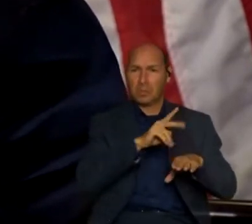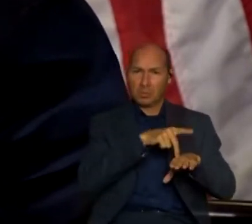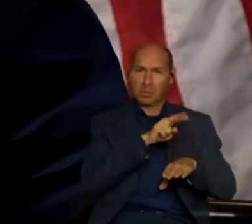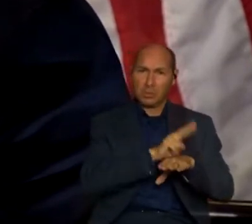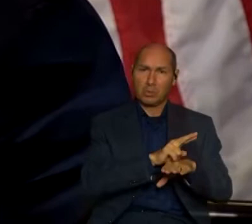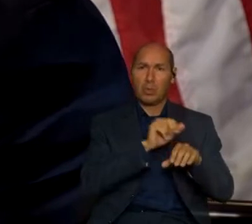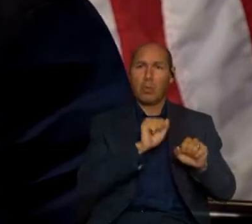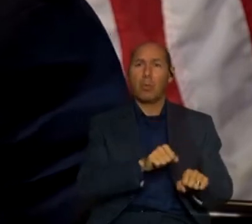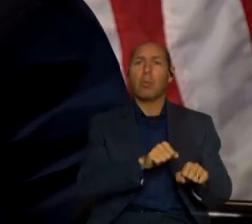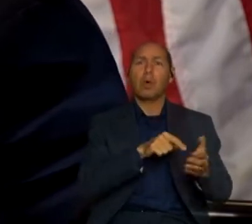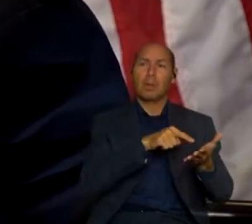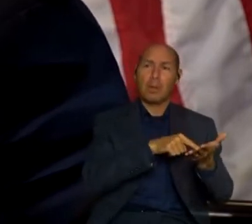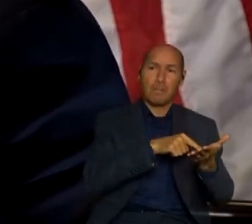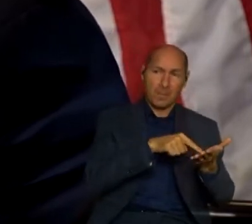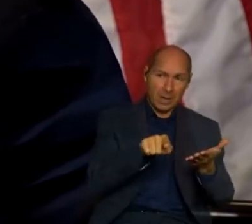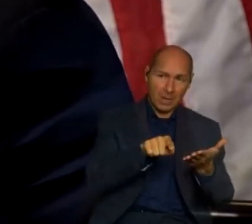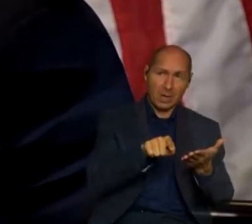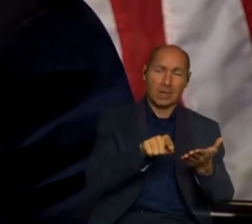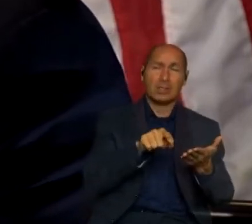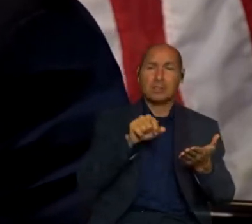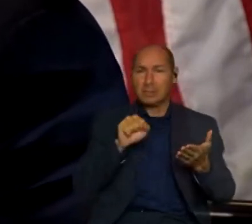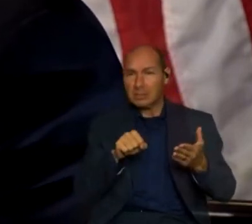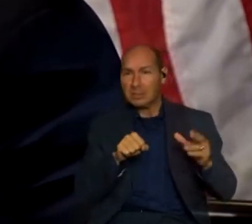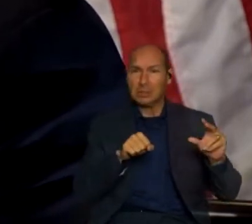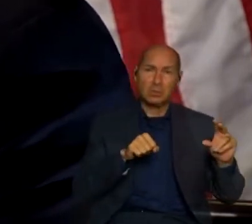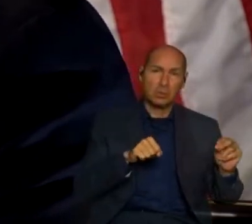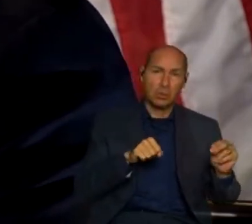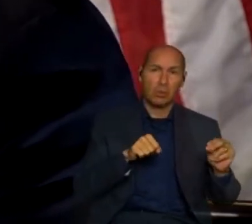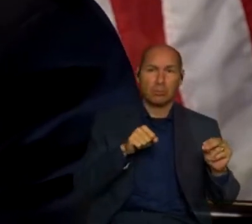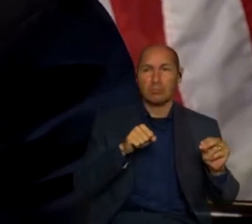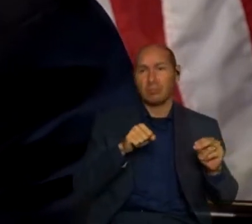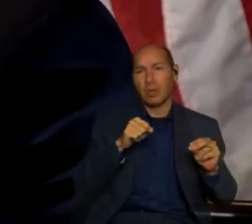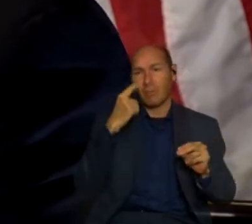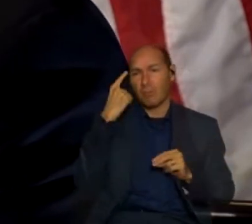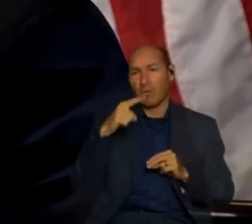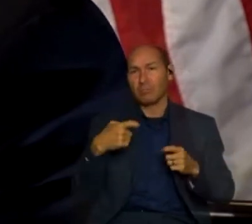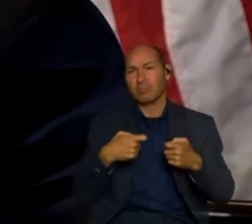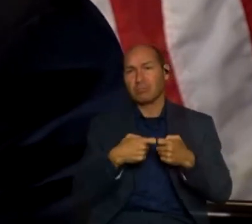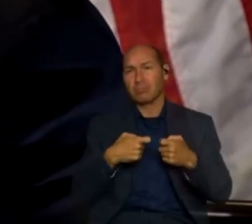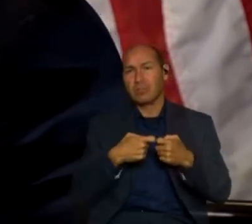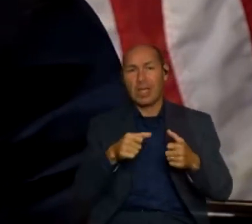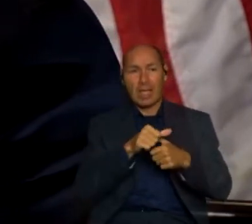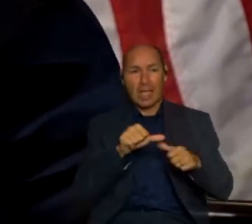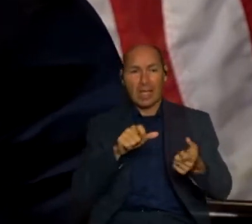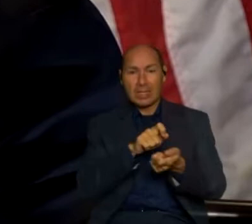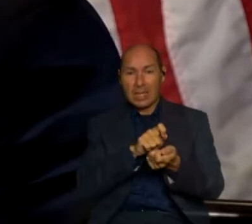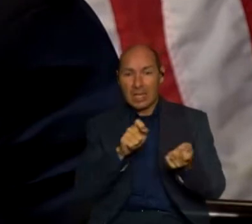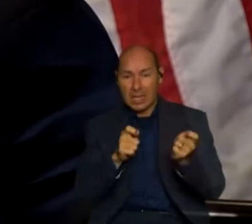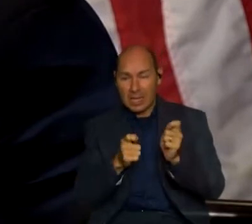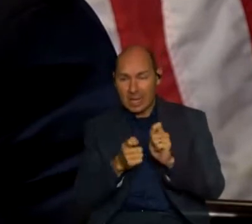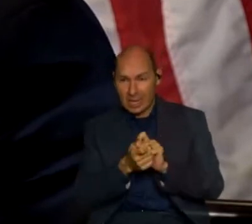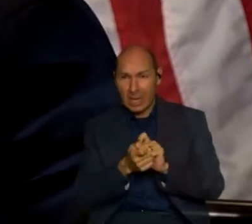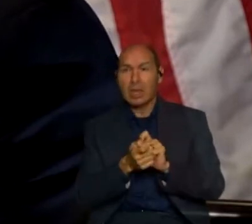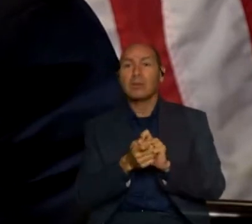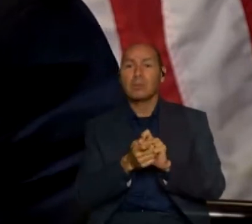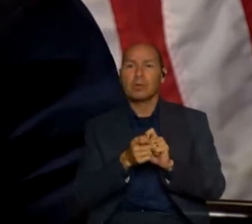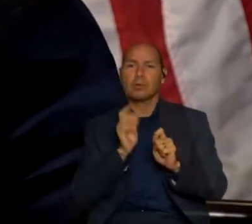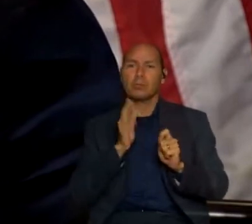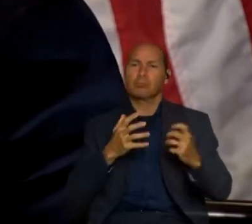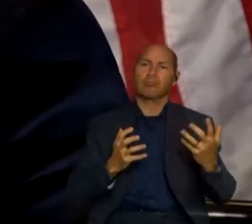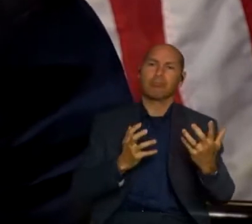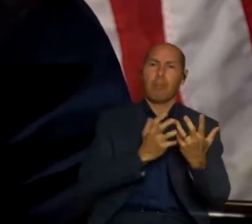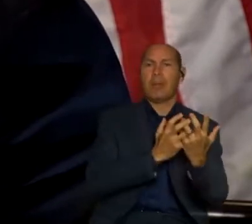can afford to pay and can't afford to pay for electricity. And any restructuring is going to be based on